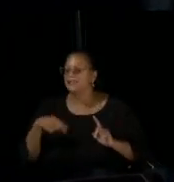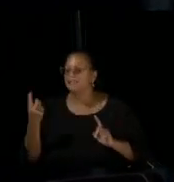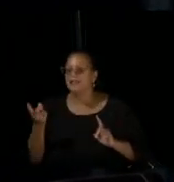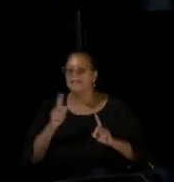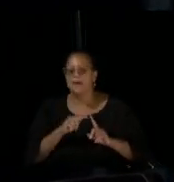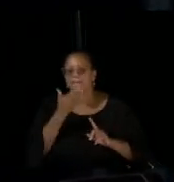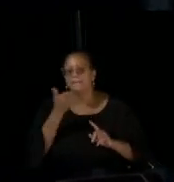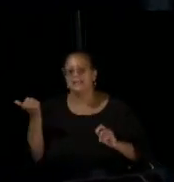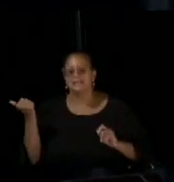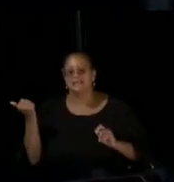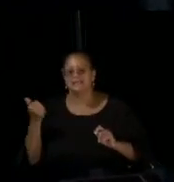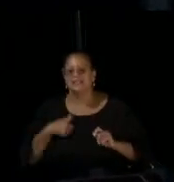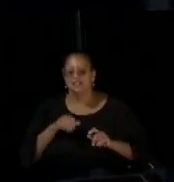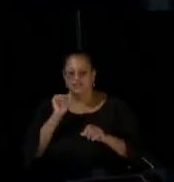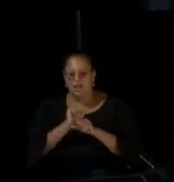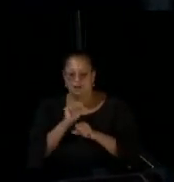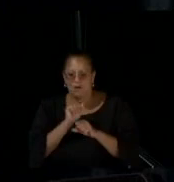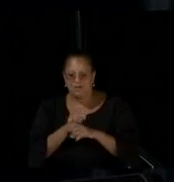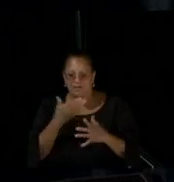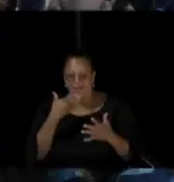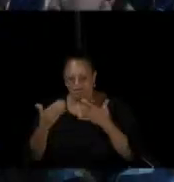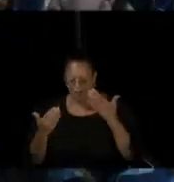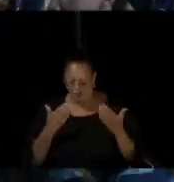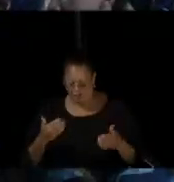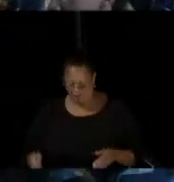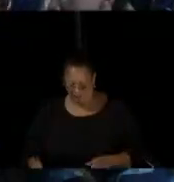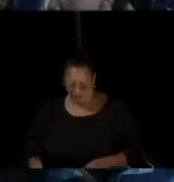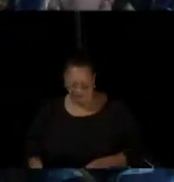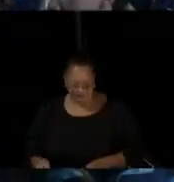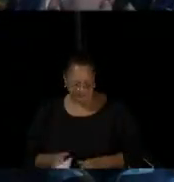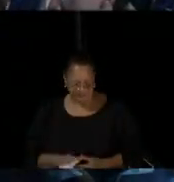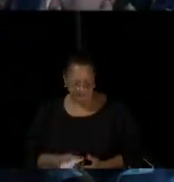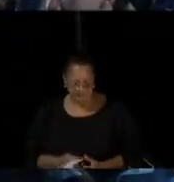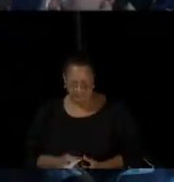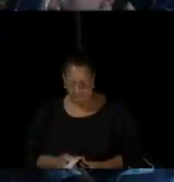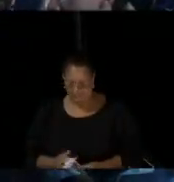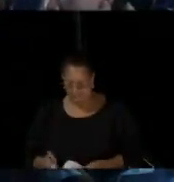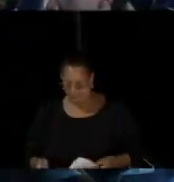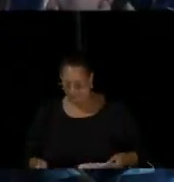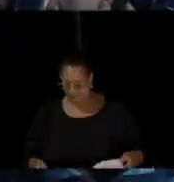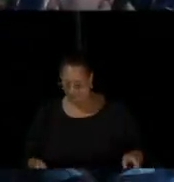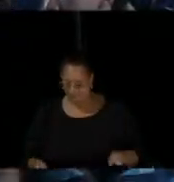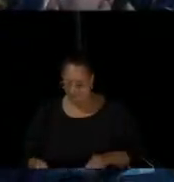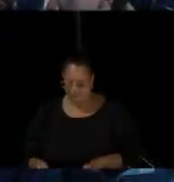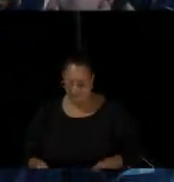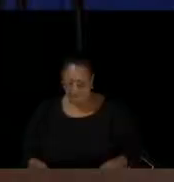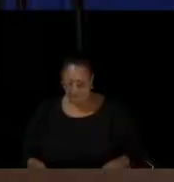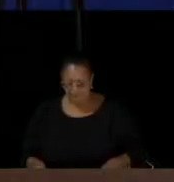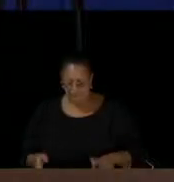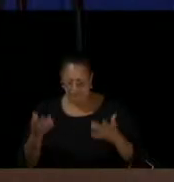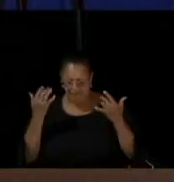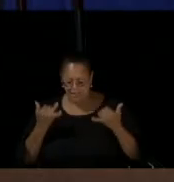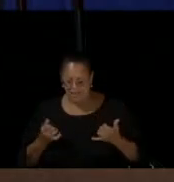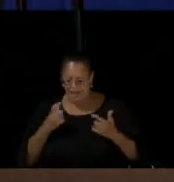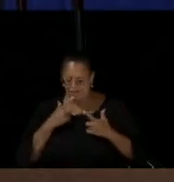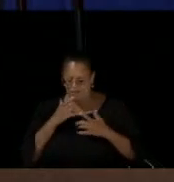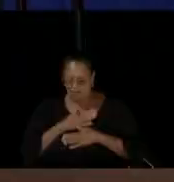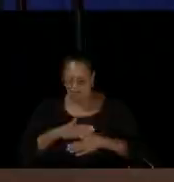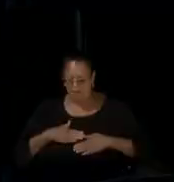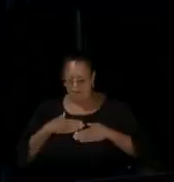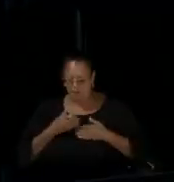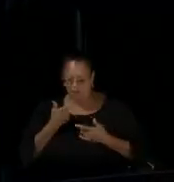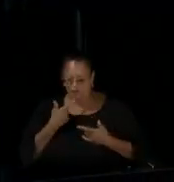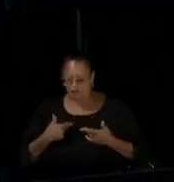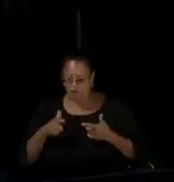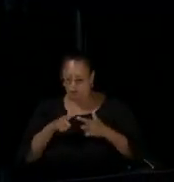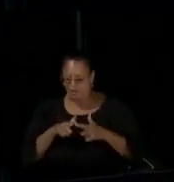Job well done. Thank you very much. Thank you very much. And now it is my auspicious pleasure to